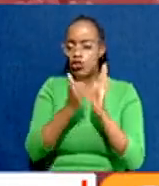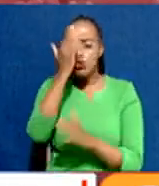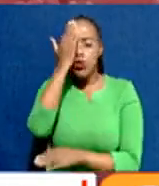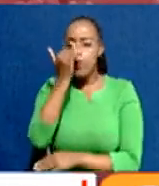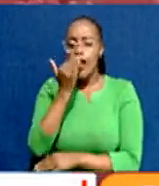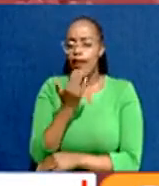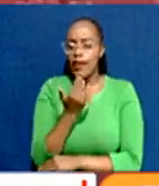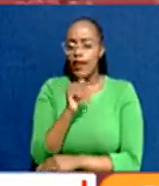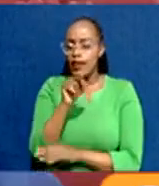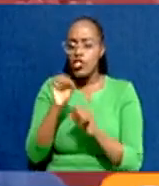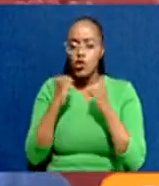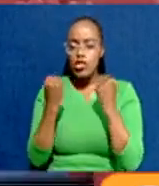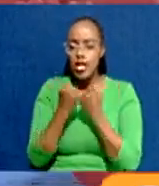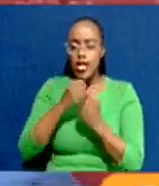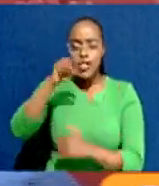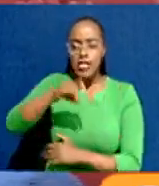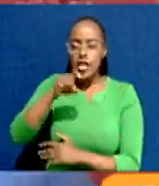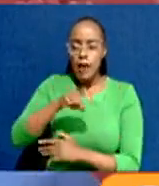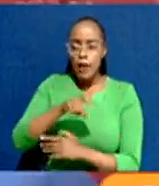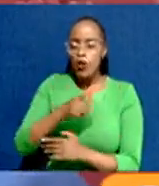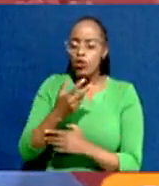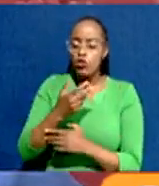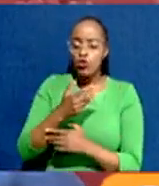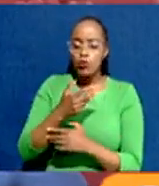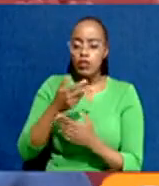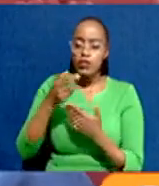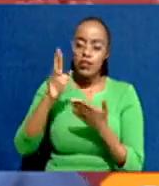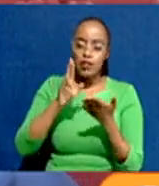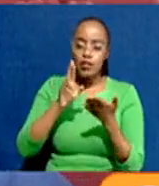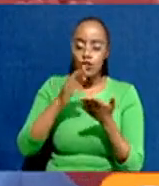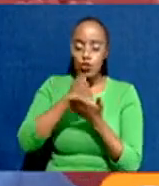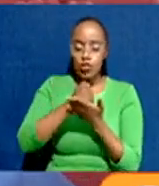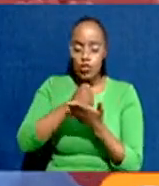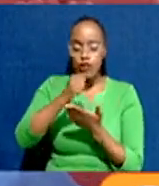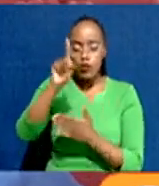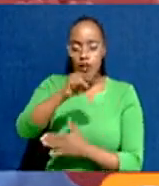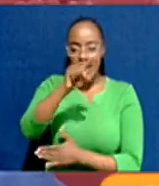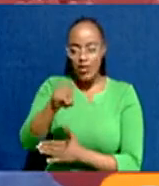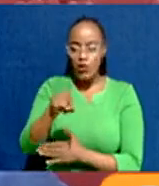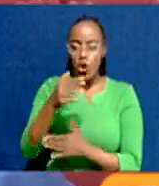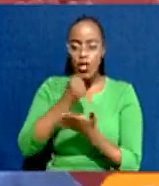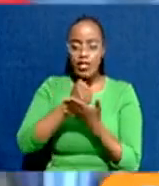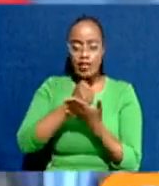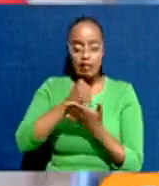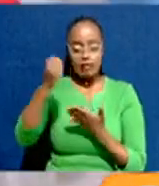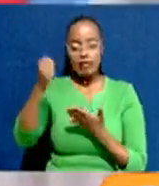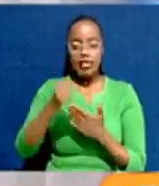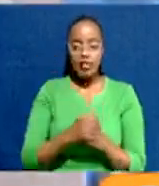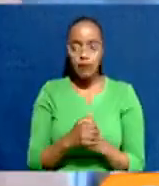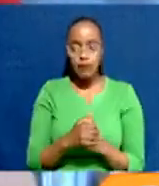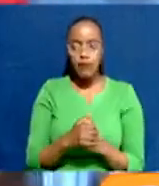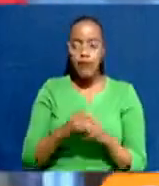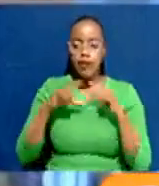why the society should not be registered. Cancelled, deregistered. On